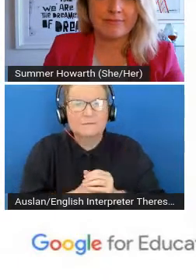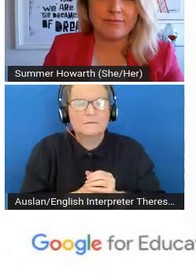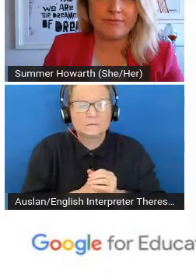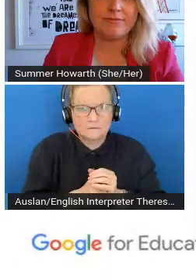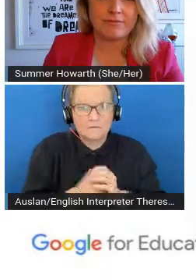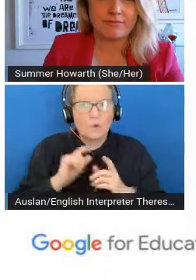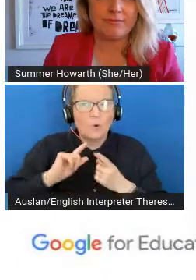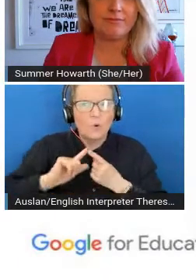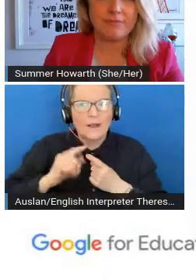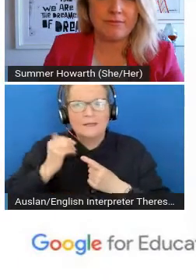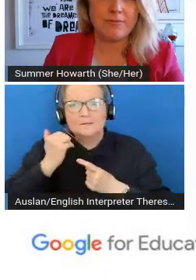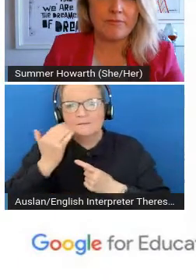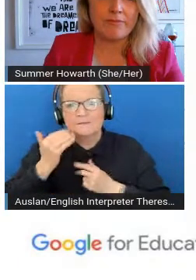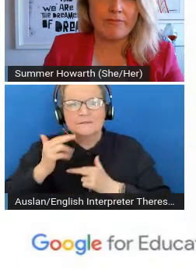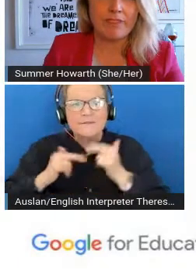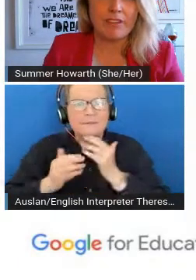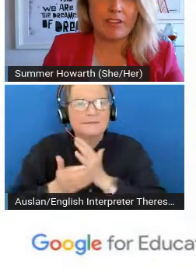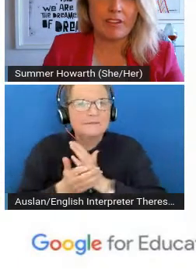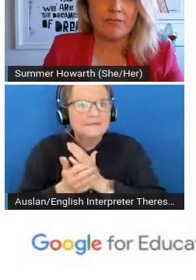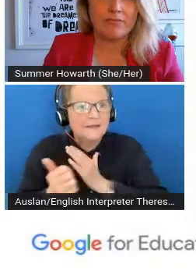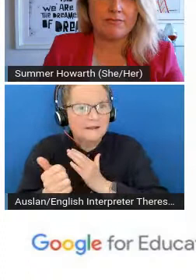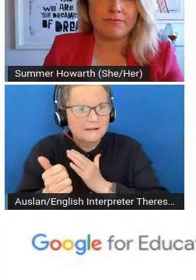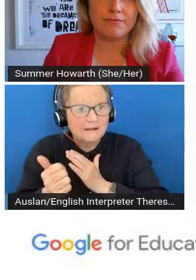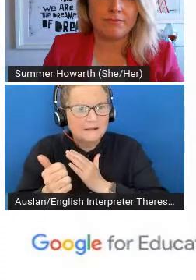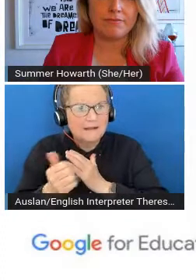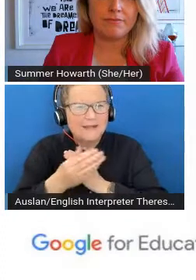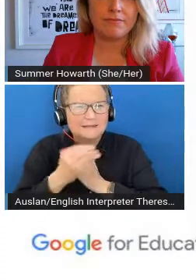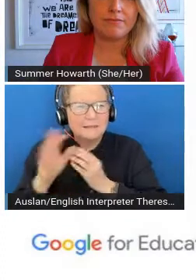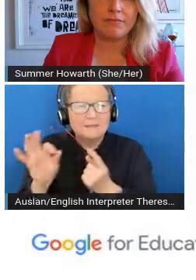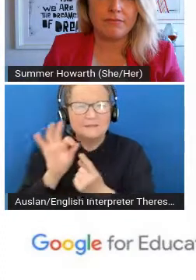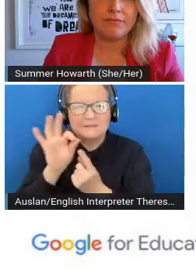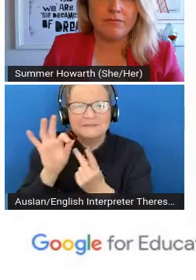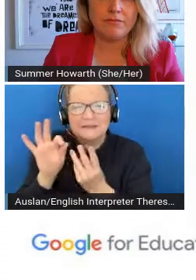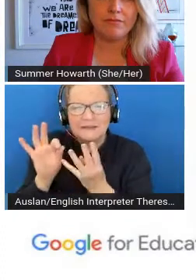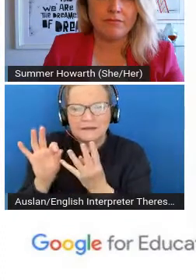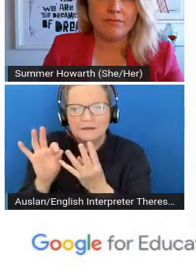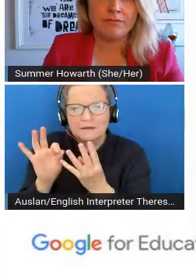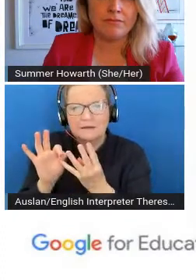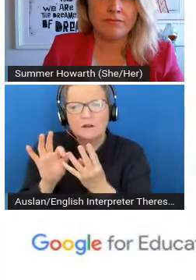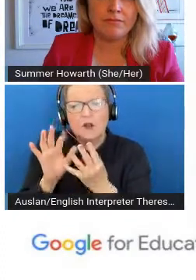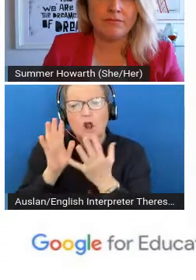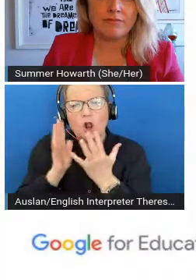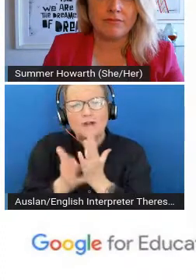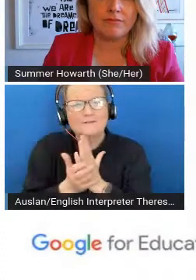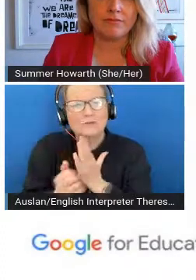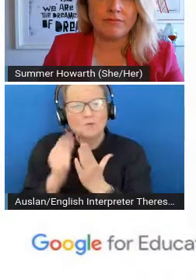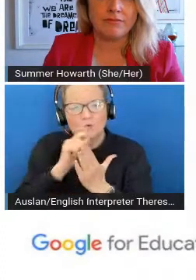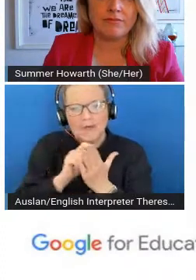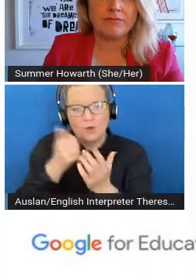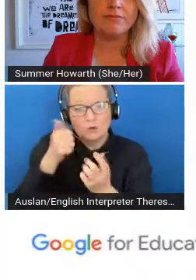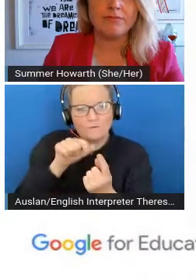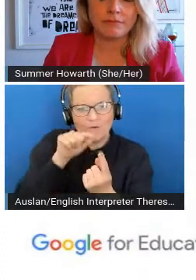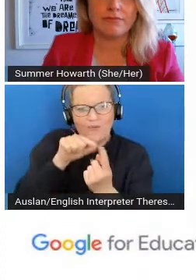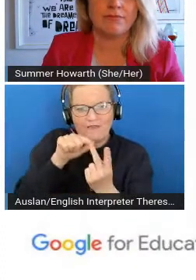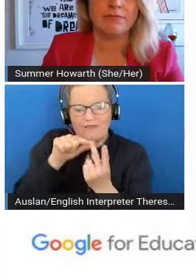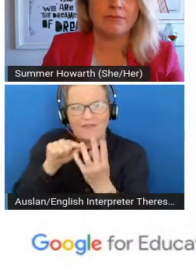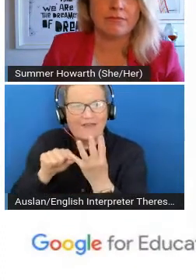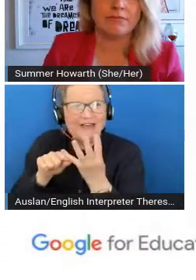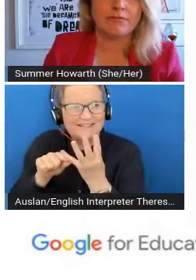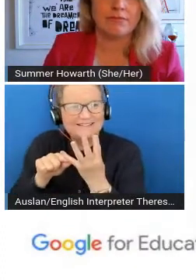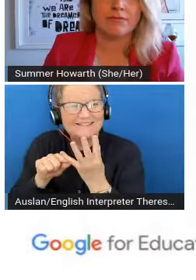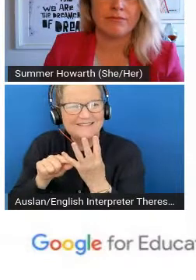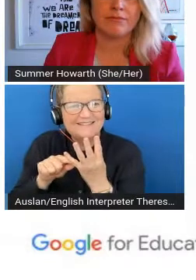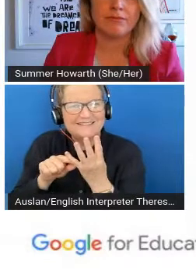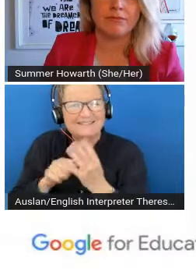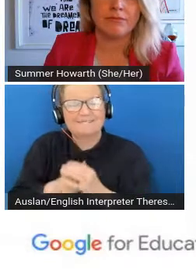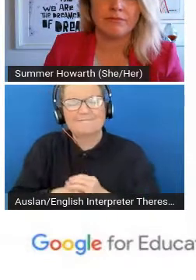skills, some of which are very domain specific, but lots of which have some transferable elements to them, so we can transfer some of